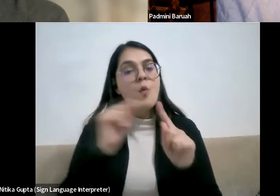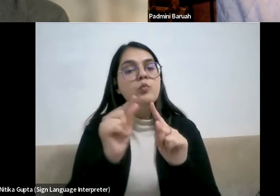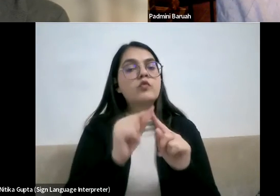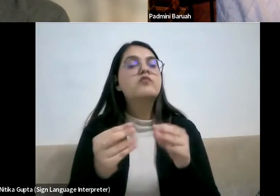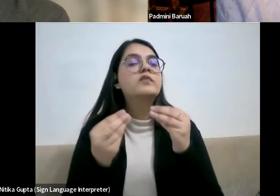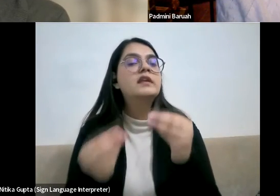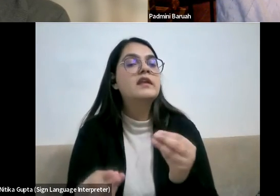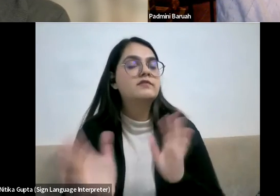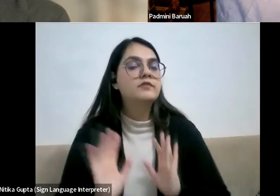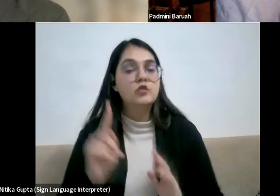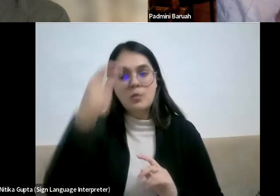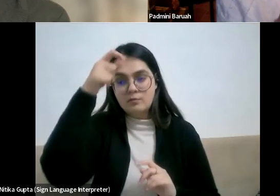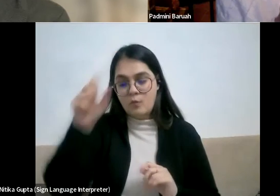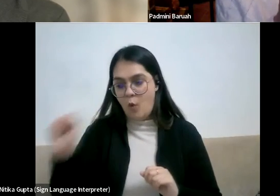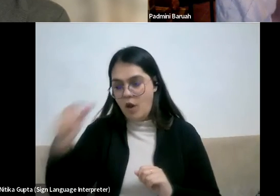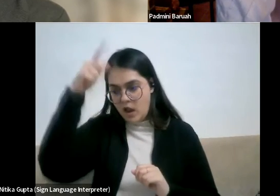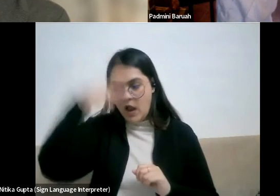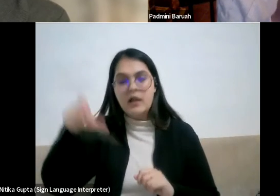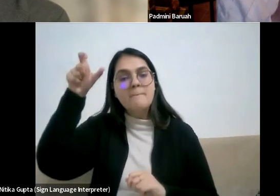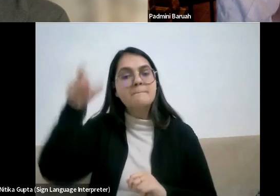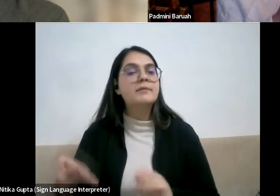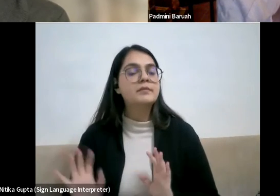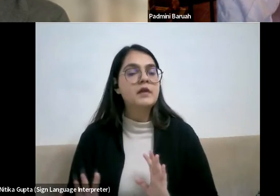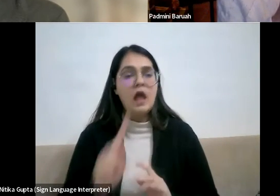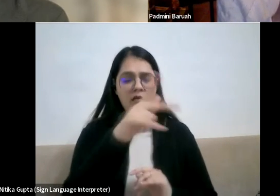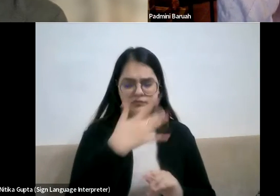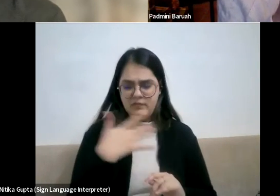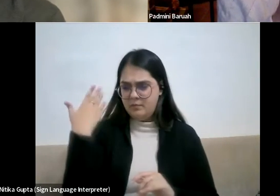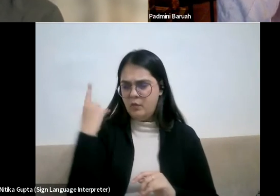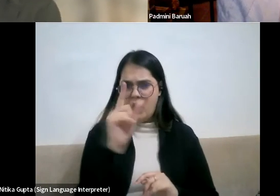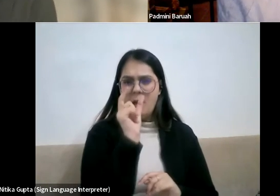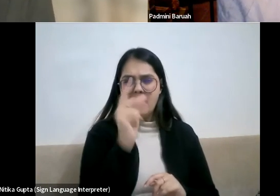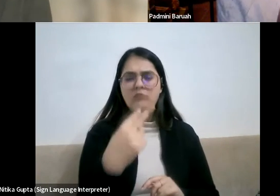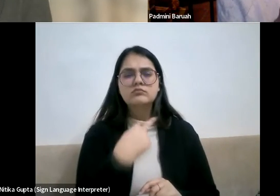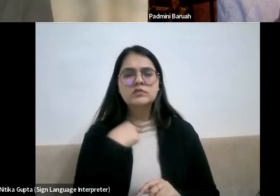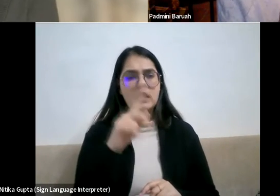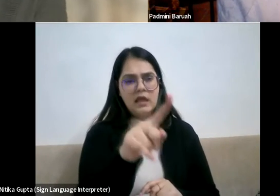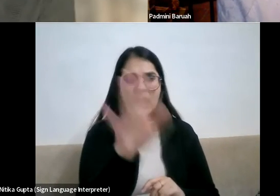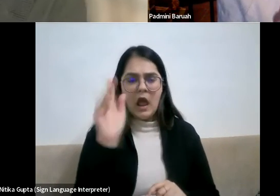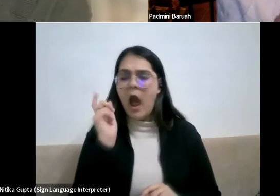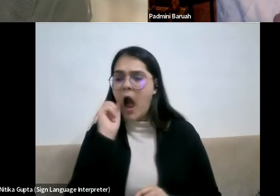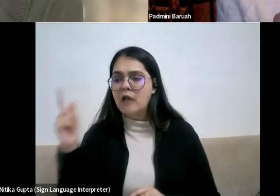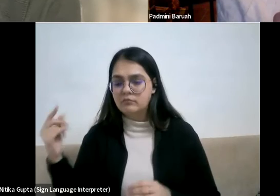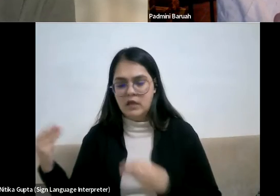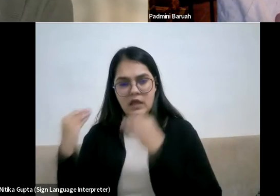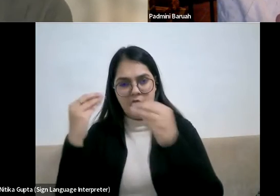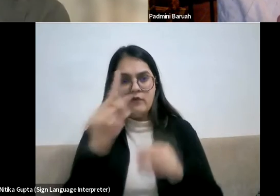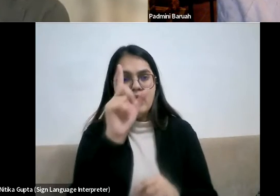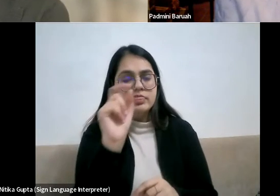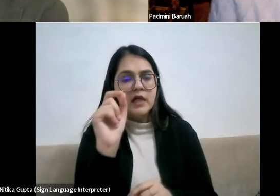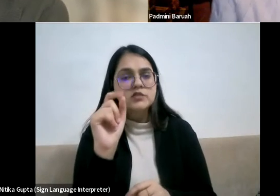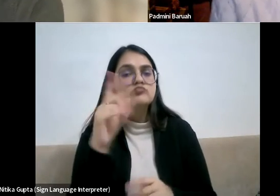And one of the things that struck me the most is this person provided around a list of 10 documents, including a birth